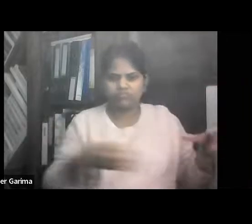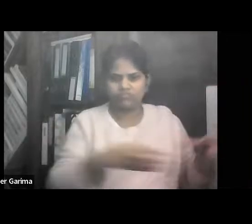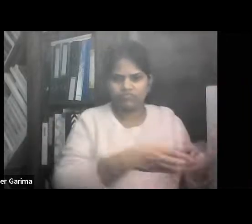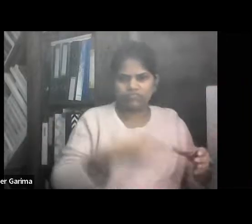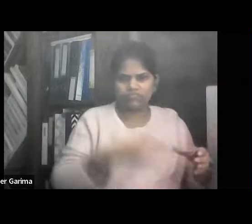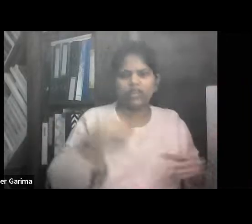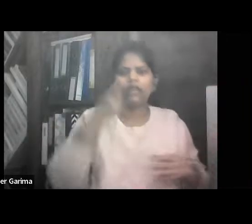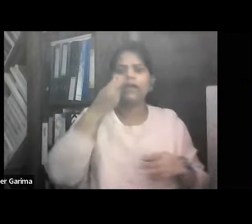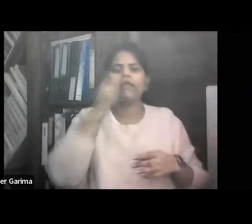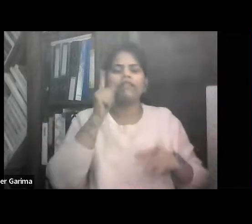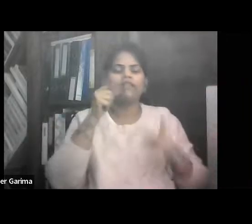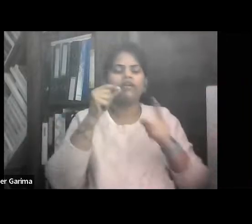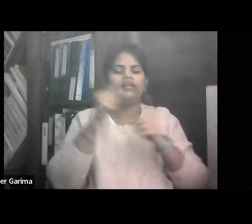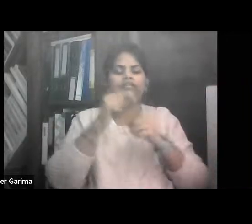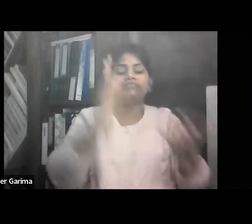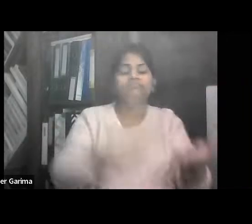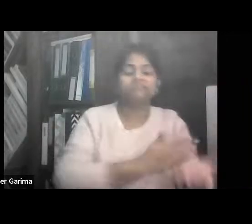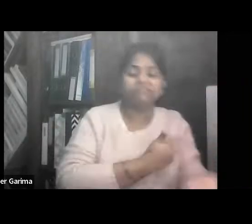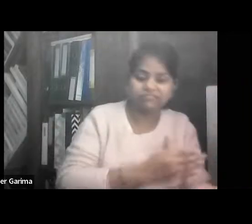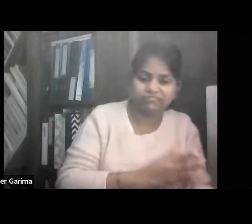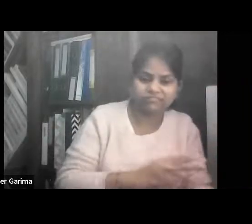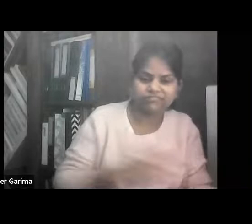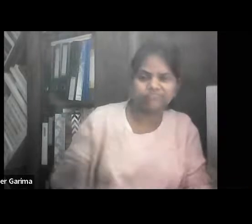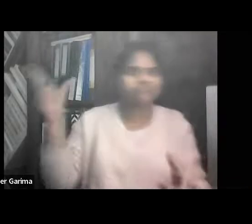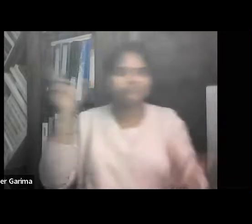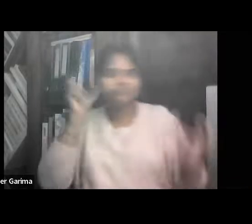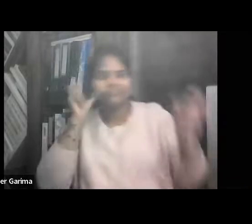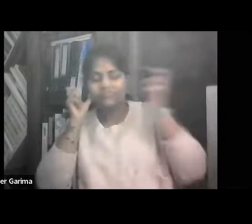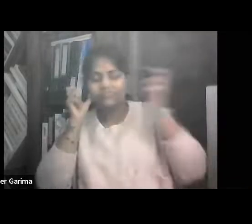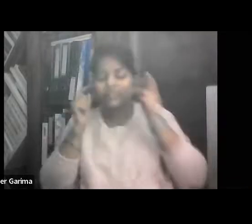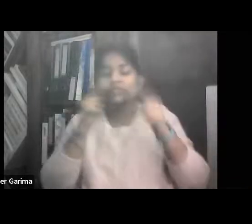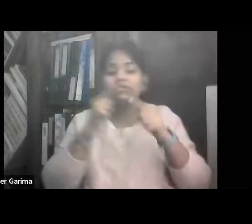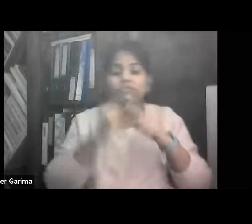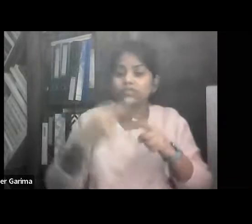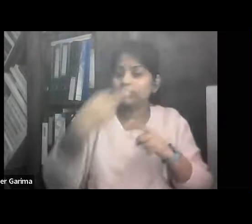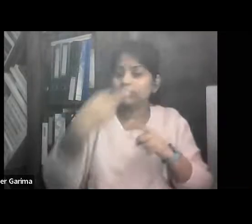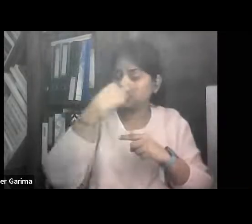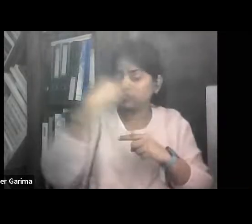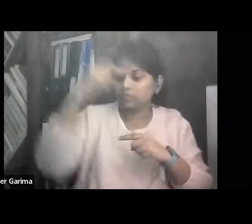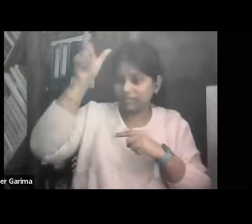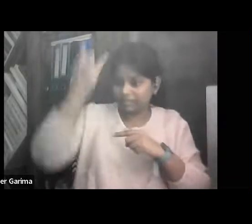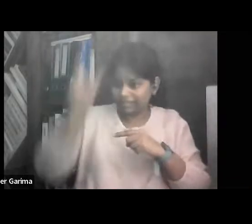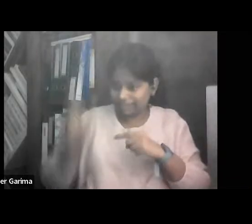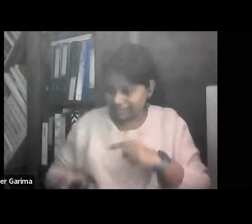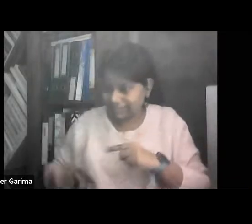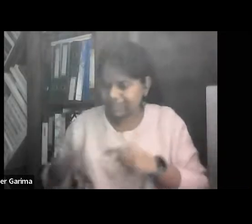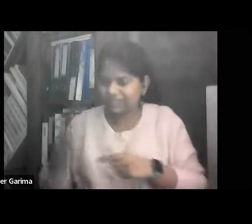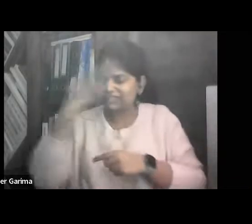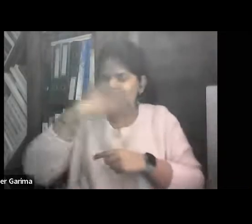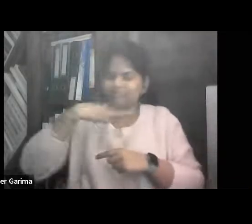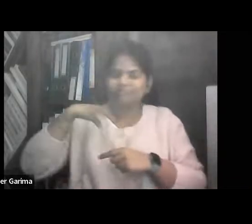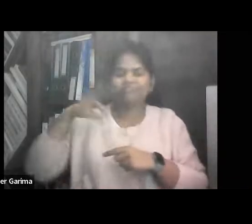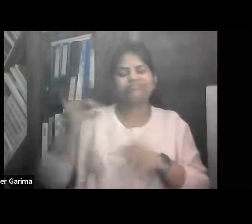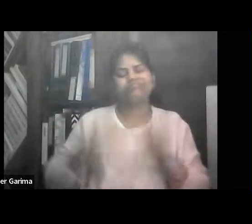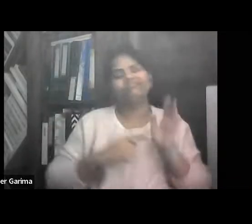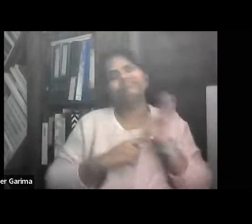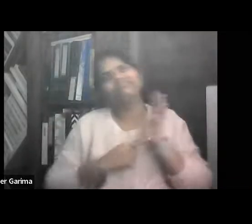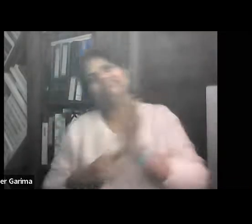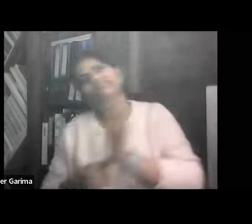and explain the beauty of the blindness of the poet. And I would like to read the poem here before I go into